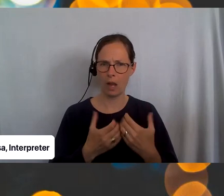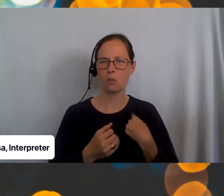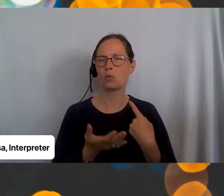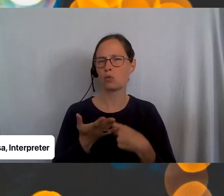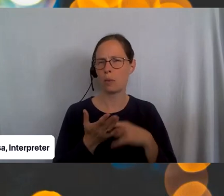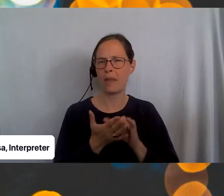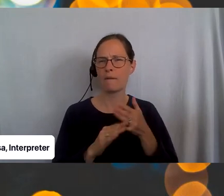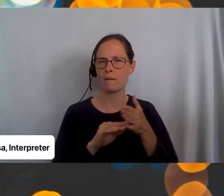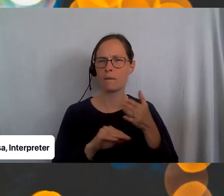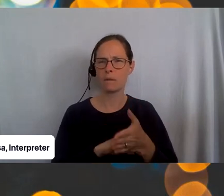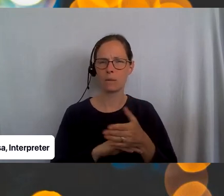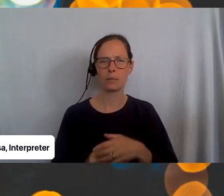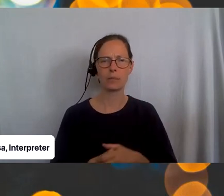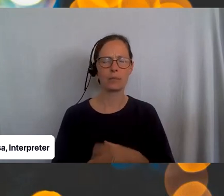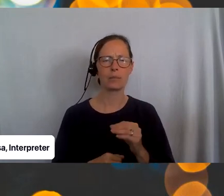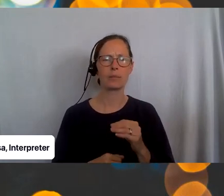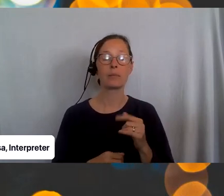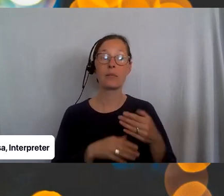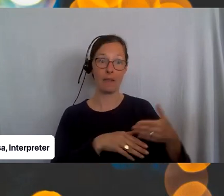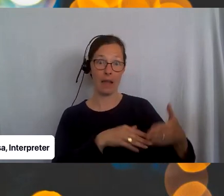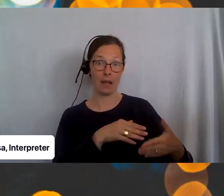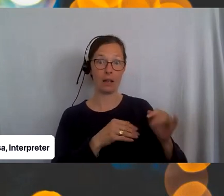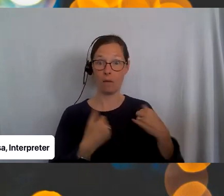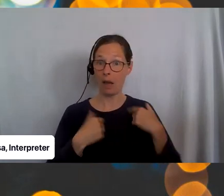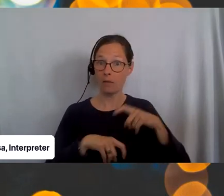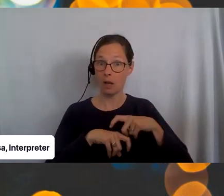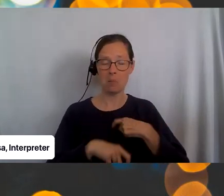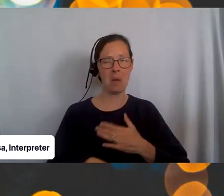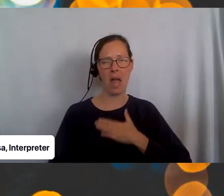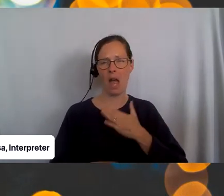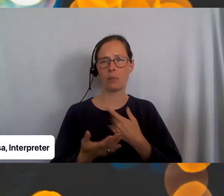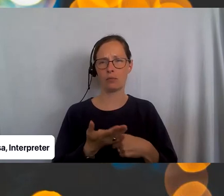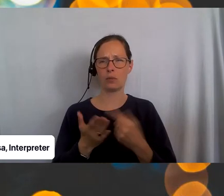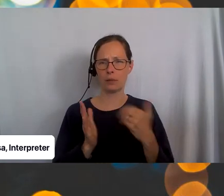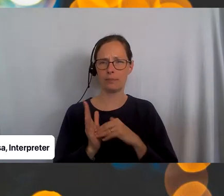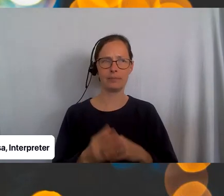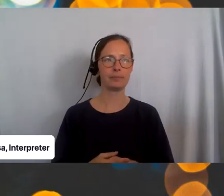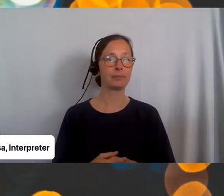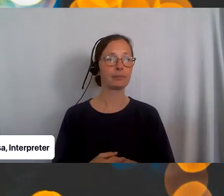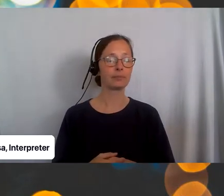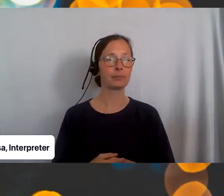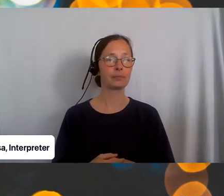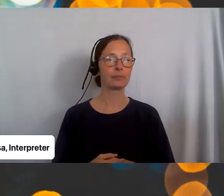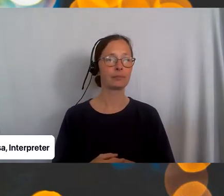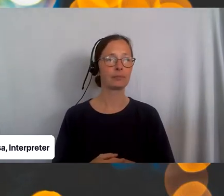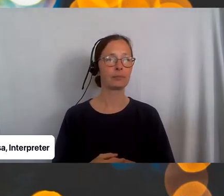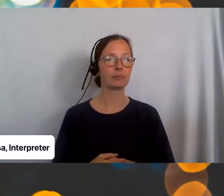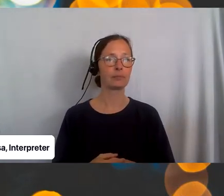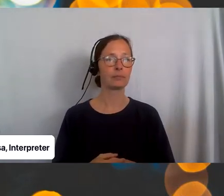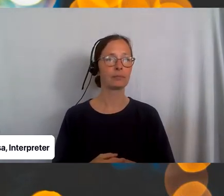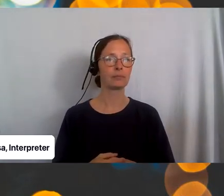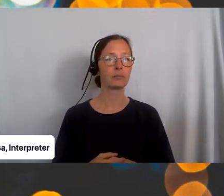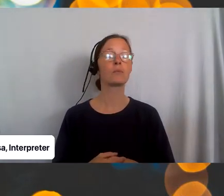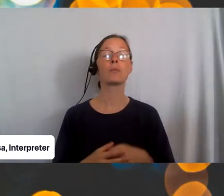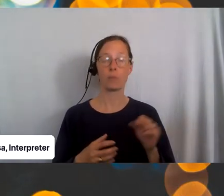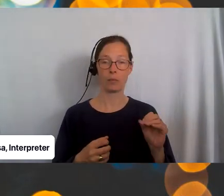after. And if at the end we have time, I'm happy to go back over casting on. Okay, so to get